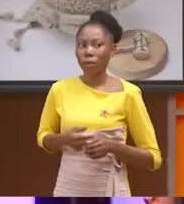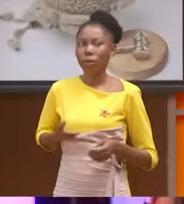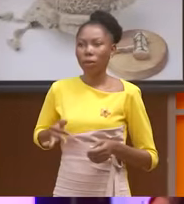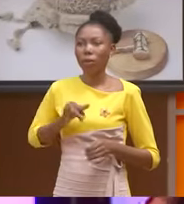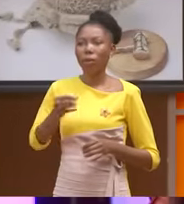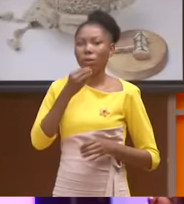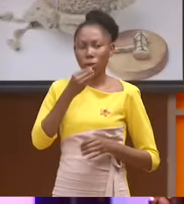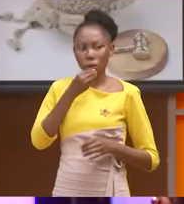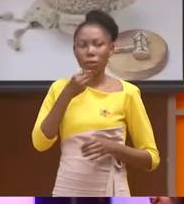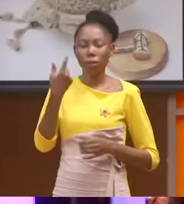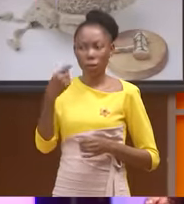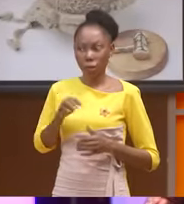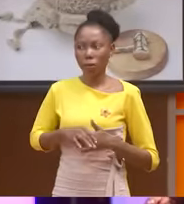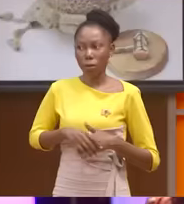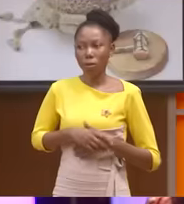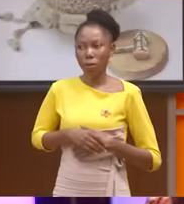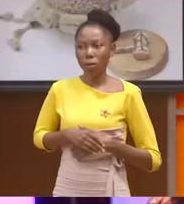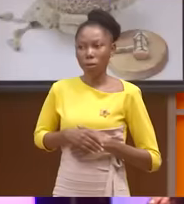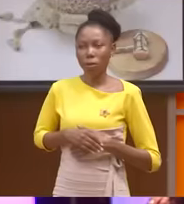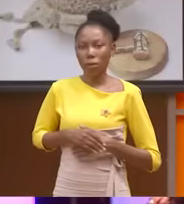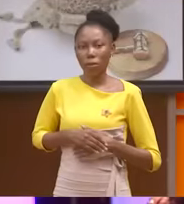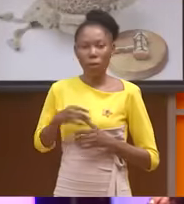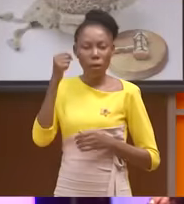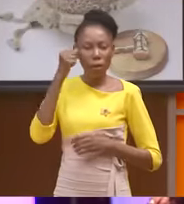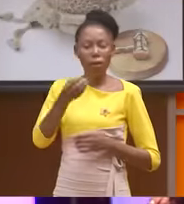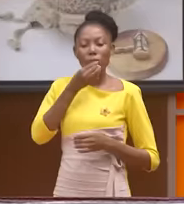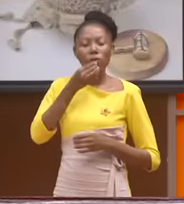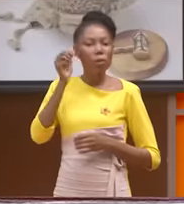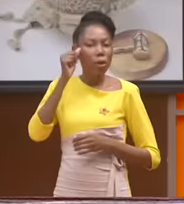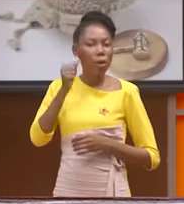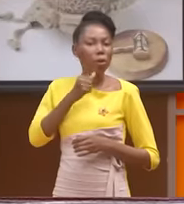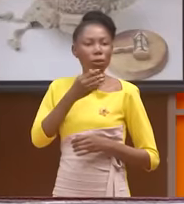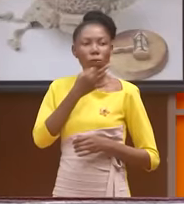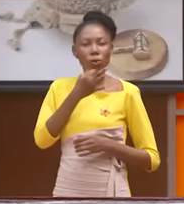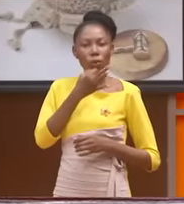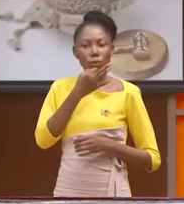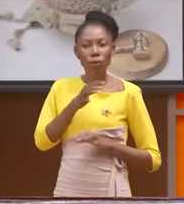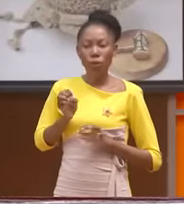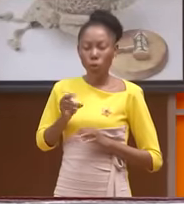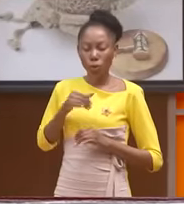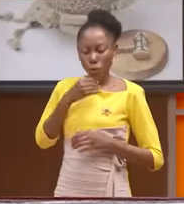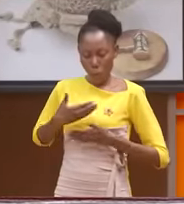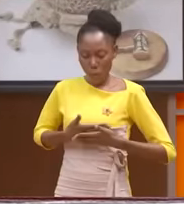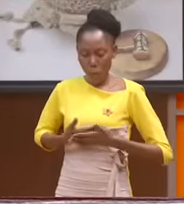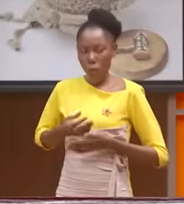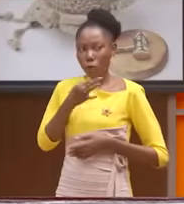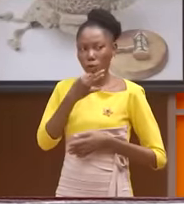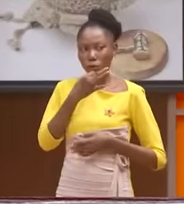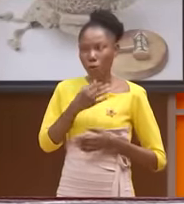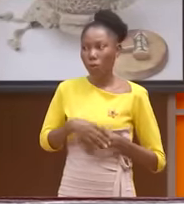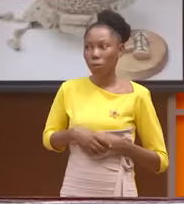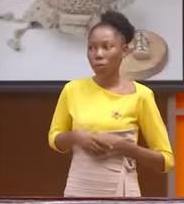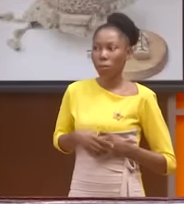more of adult food, children food any longer. Good. So how do you go about that? Food